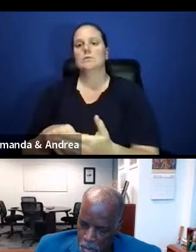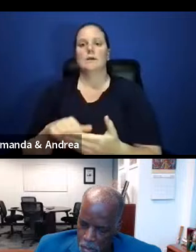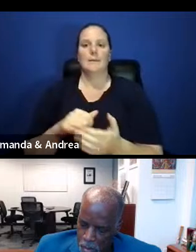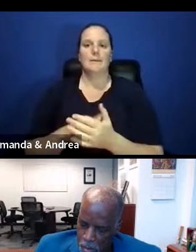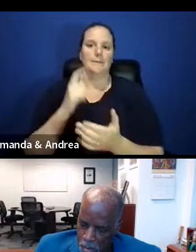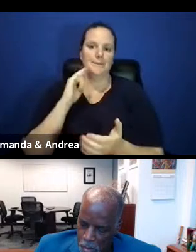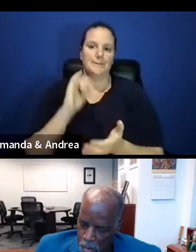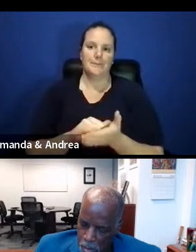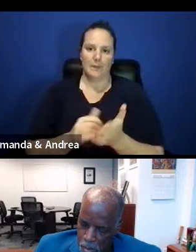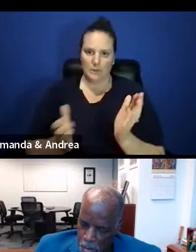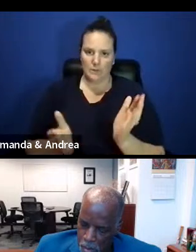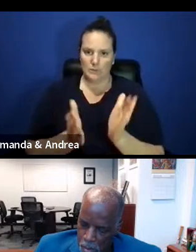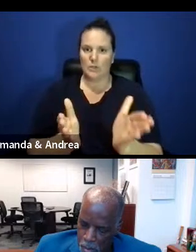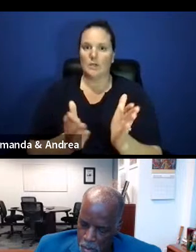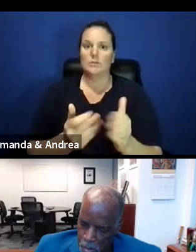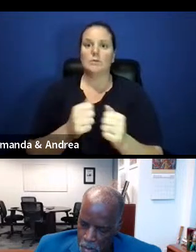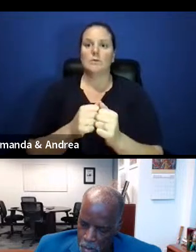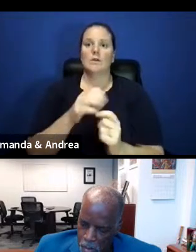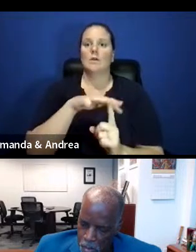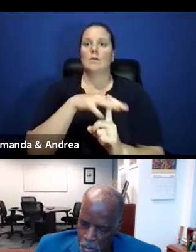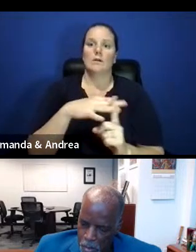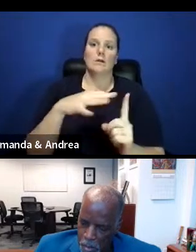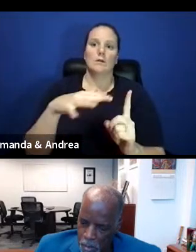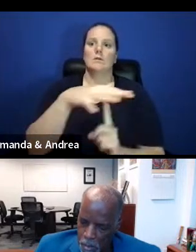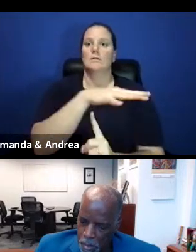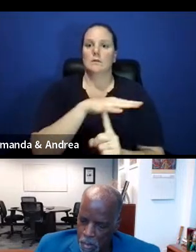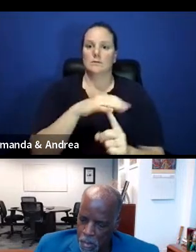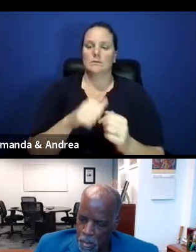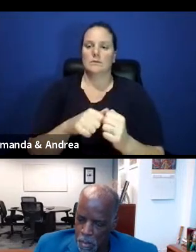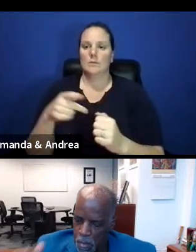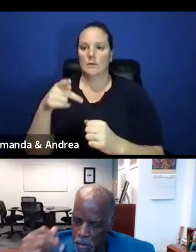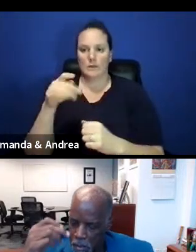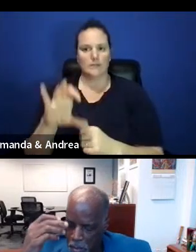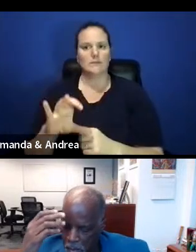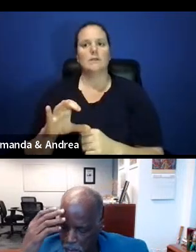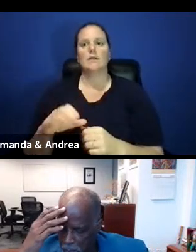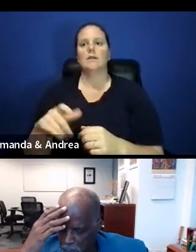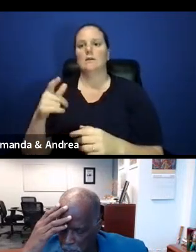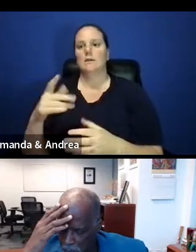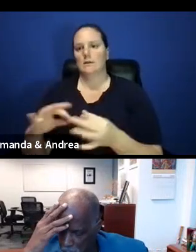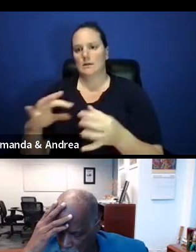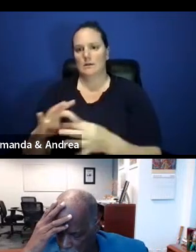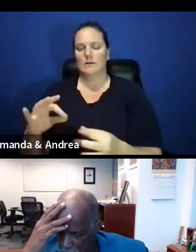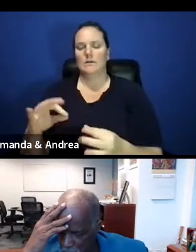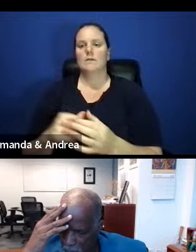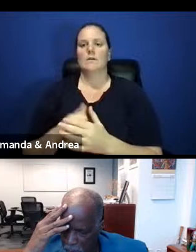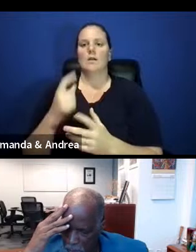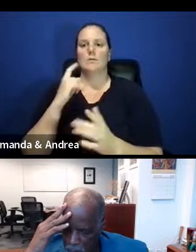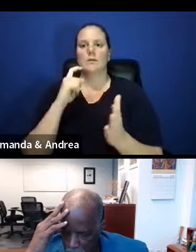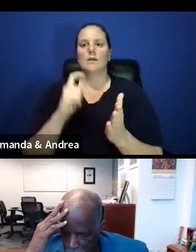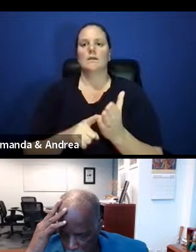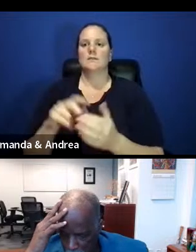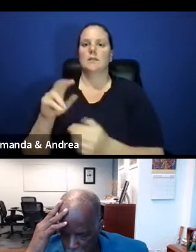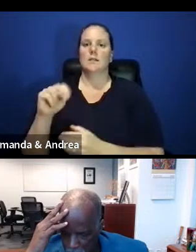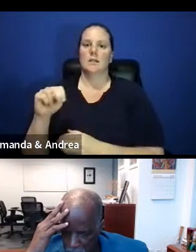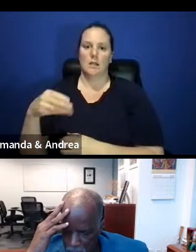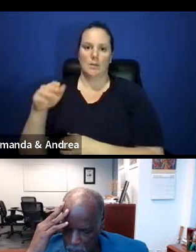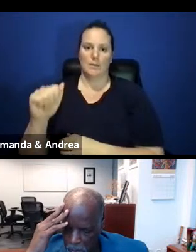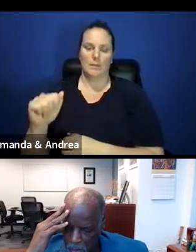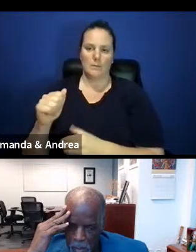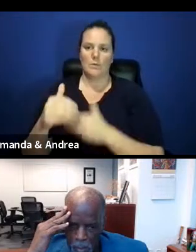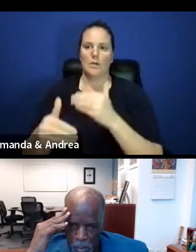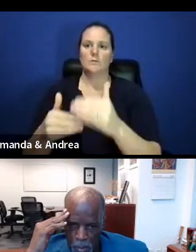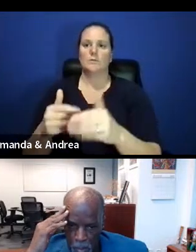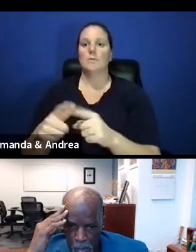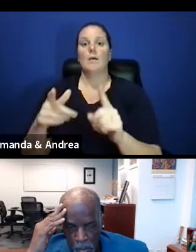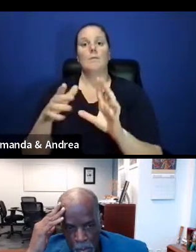encourage, in the context of public comment, I recognize you're entering the NEPA process, but public comment